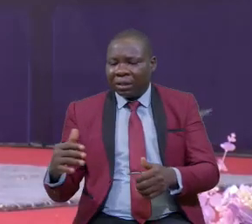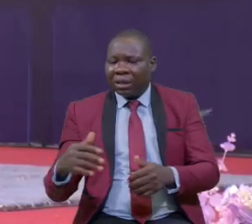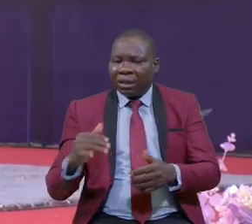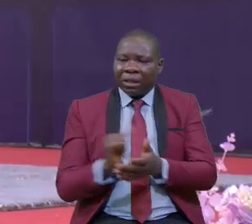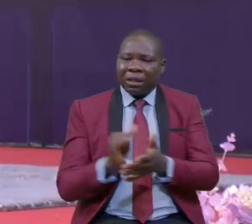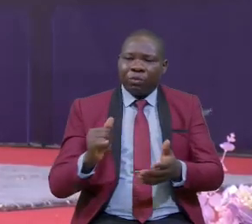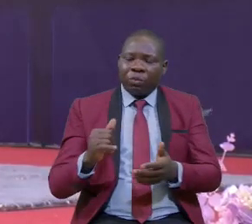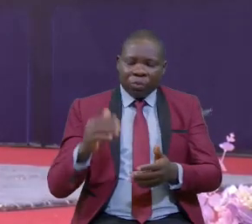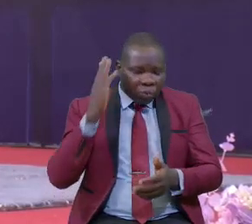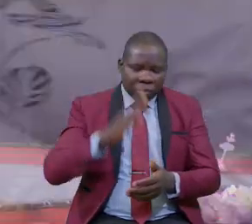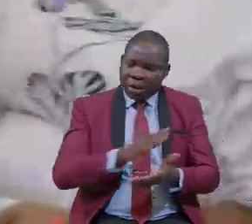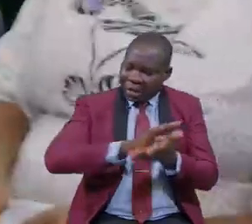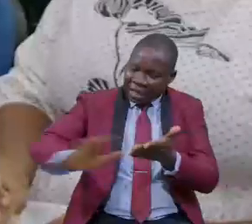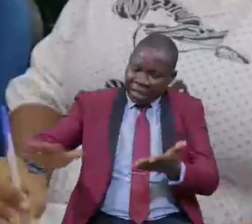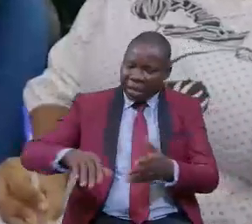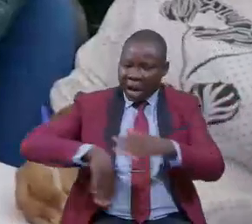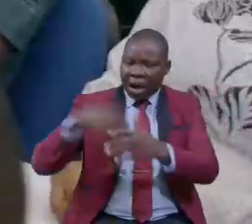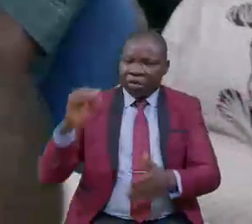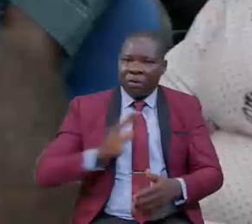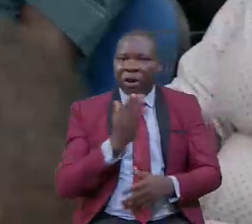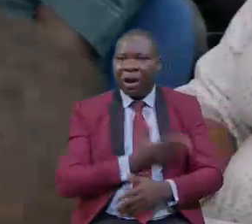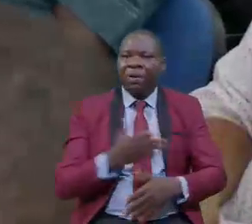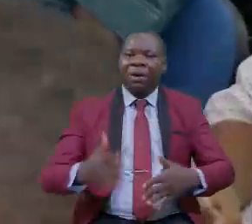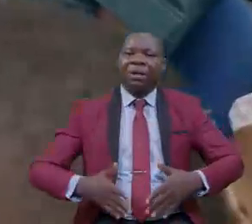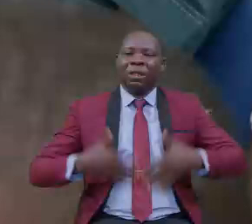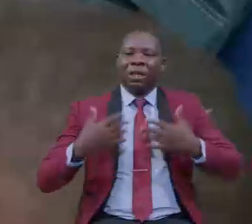I welcome you. Amen. Akwaba.